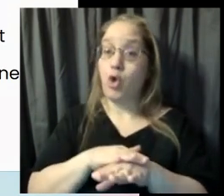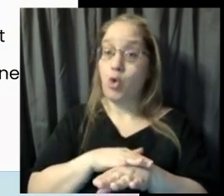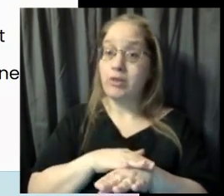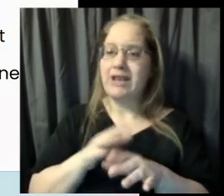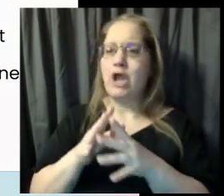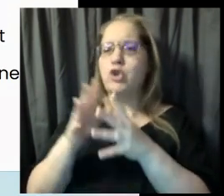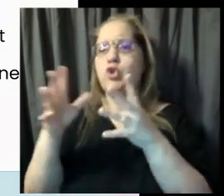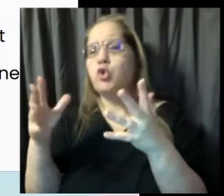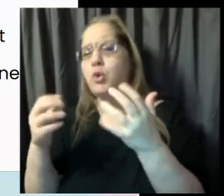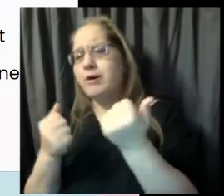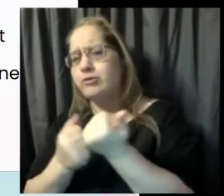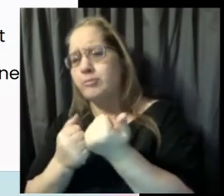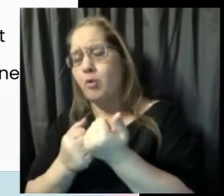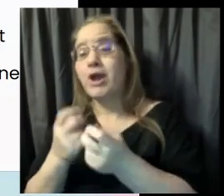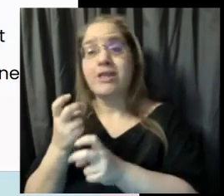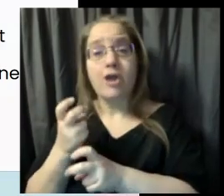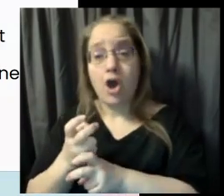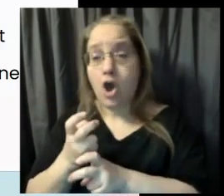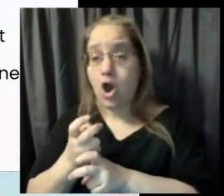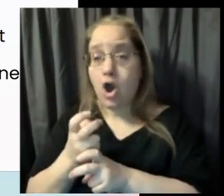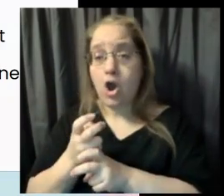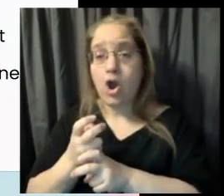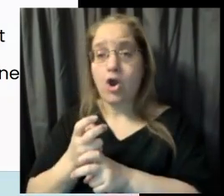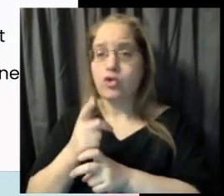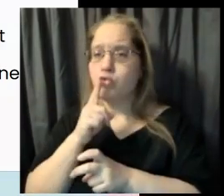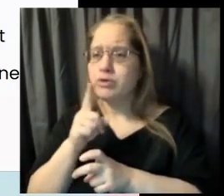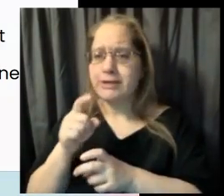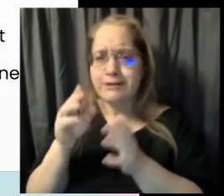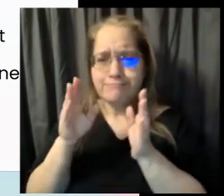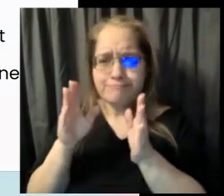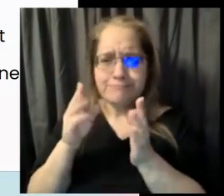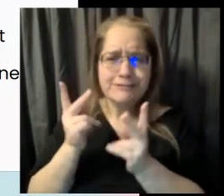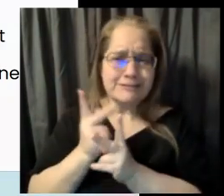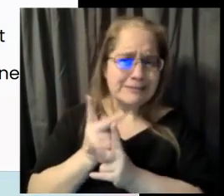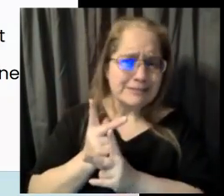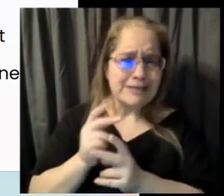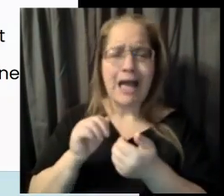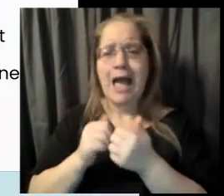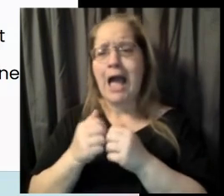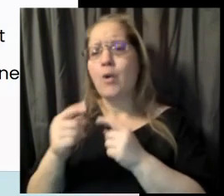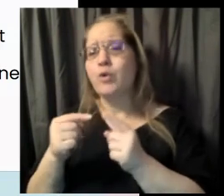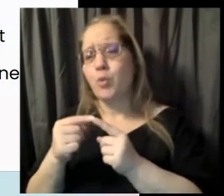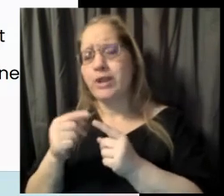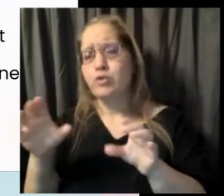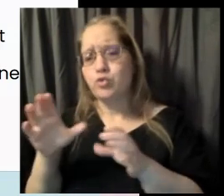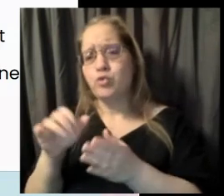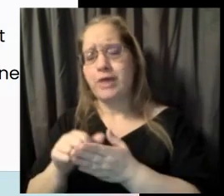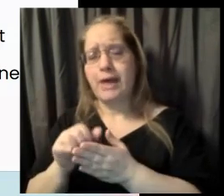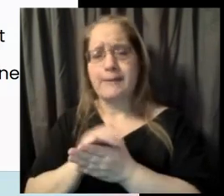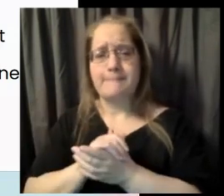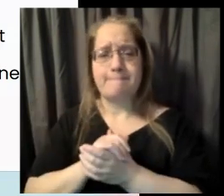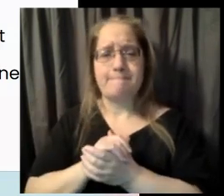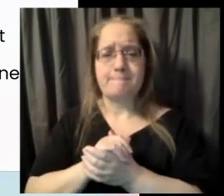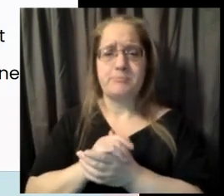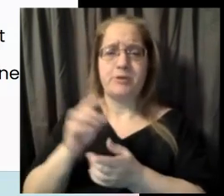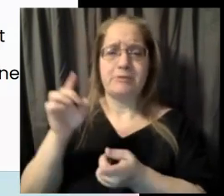not over supporting so that it's hard. It takes nuance and discernment to how and when to do all that.